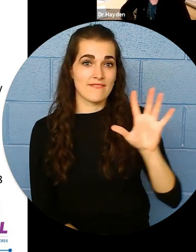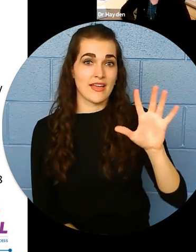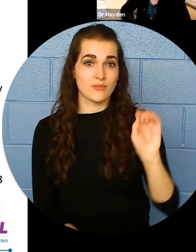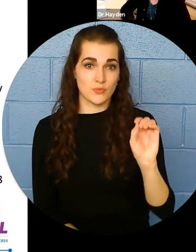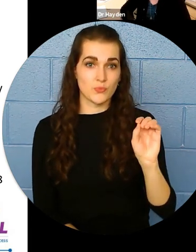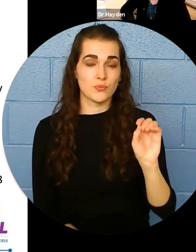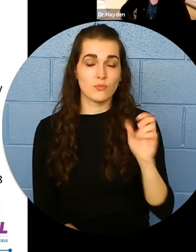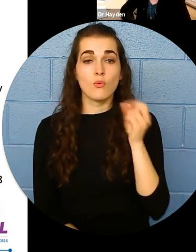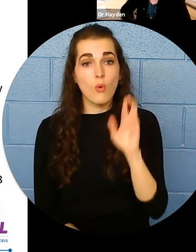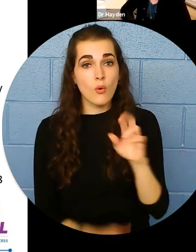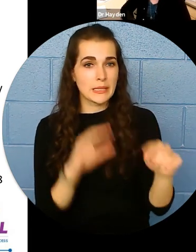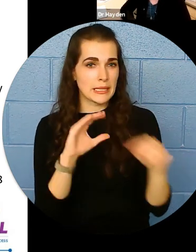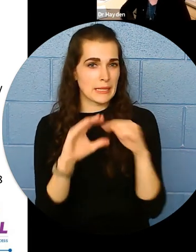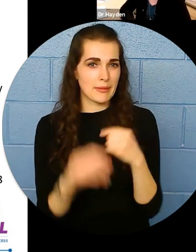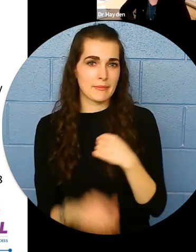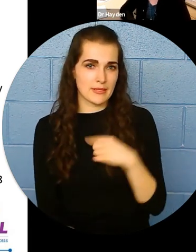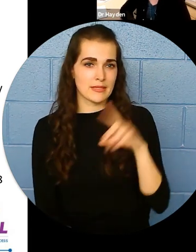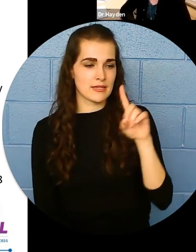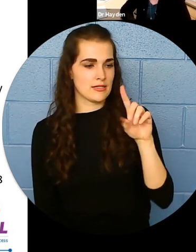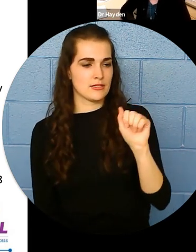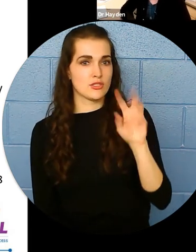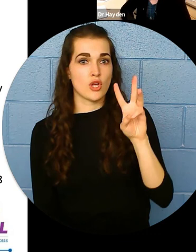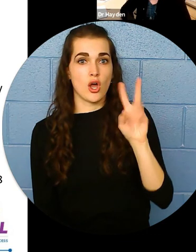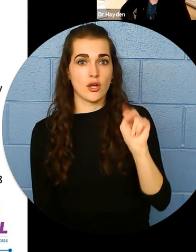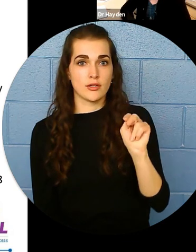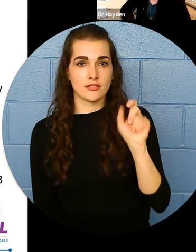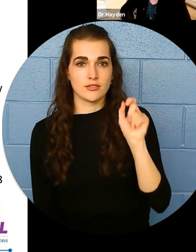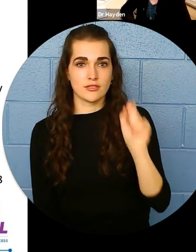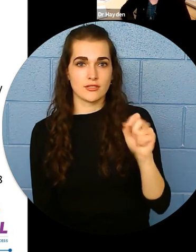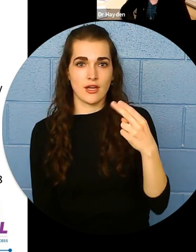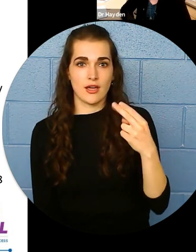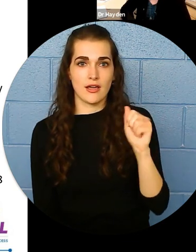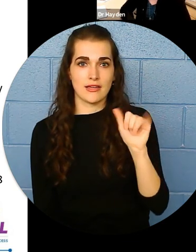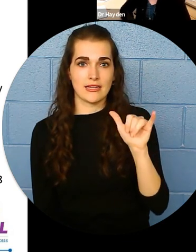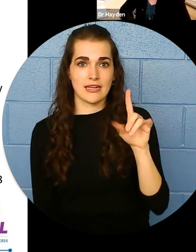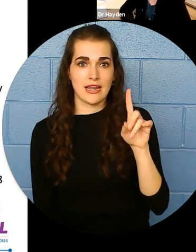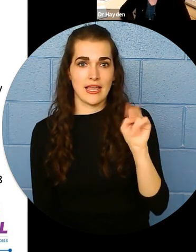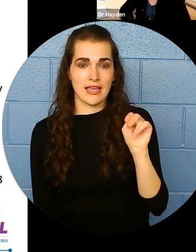216-838-1850, or you can email me at